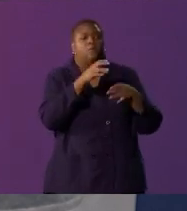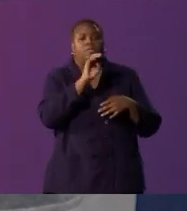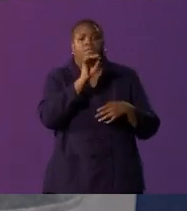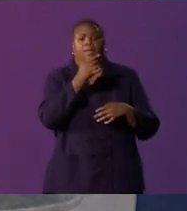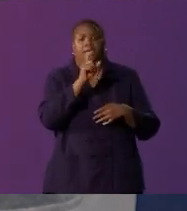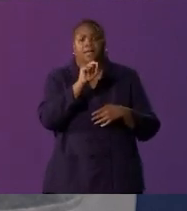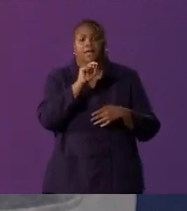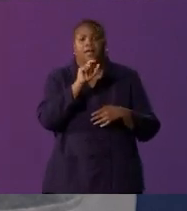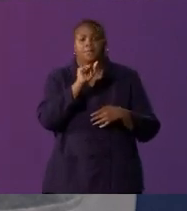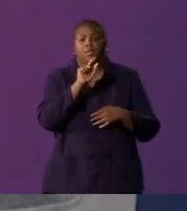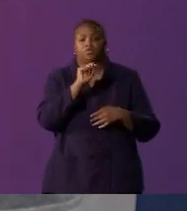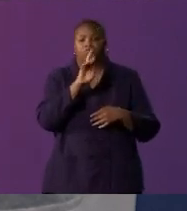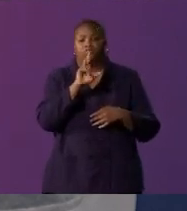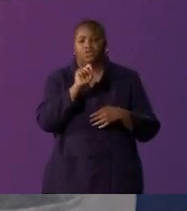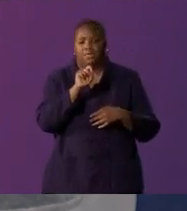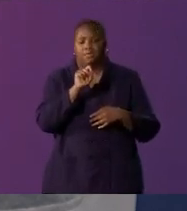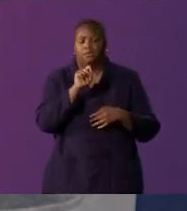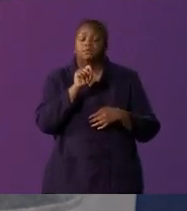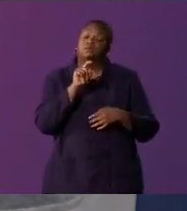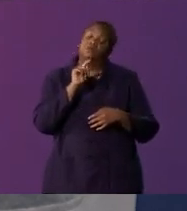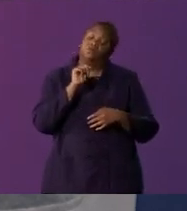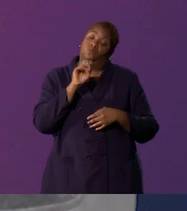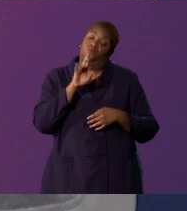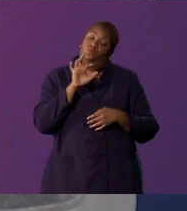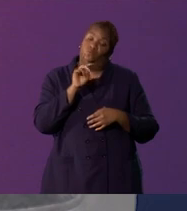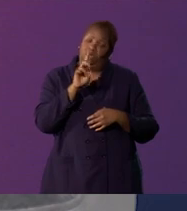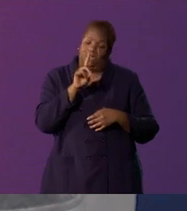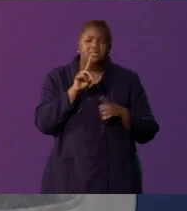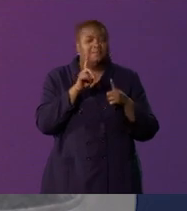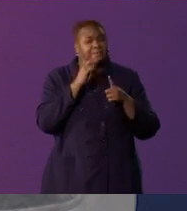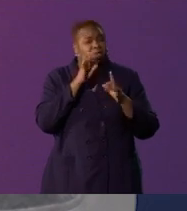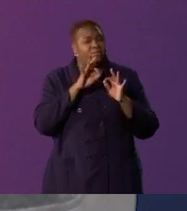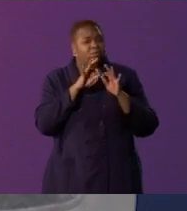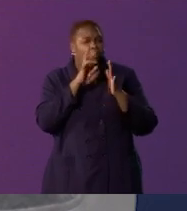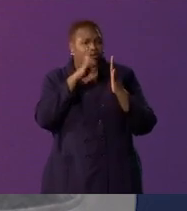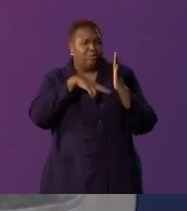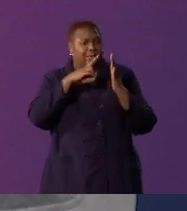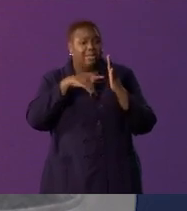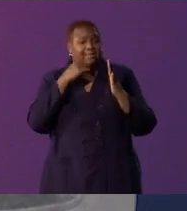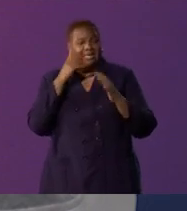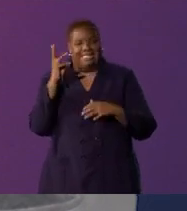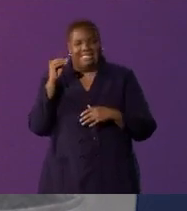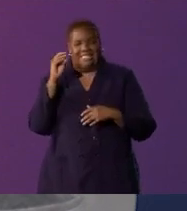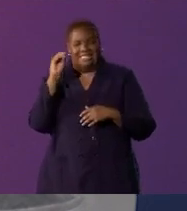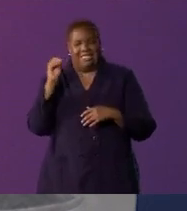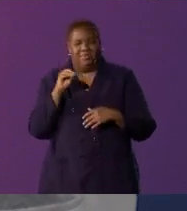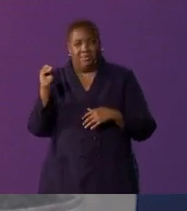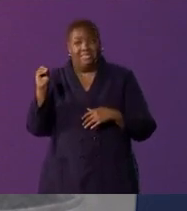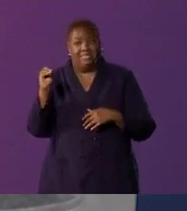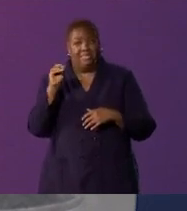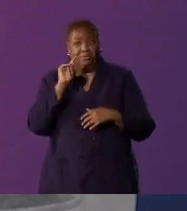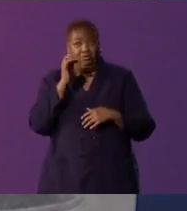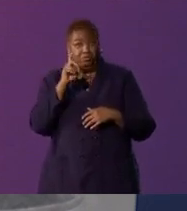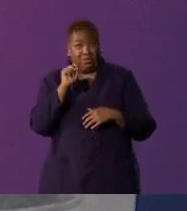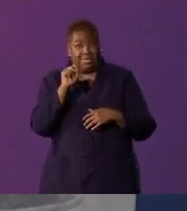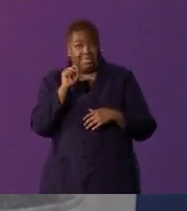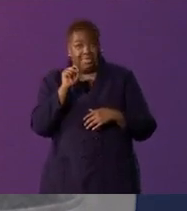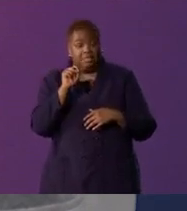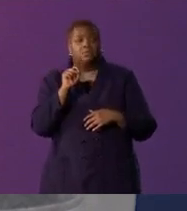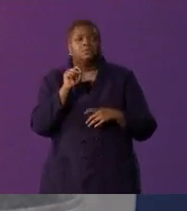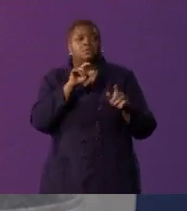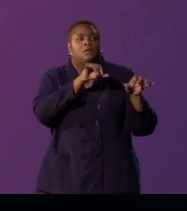think you'll find it very interesting to just read because 60% of the megatrends are common across everybody's